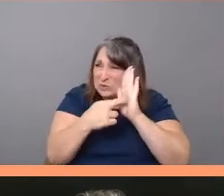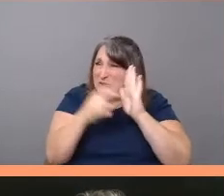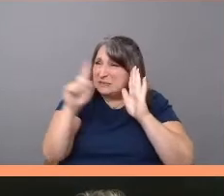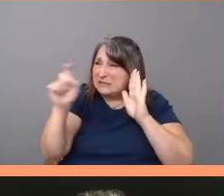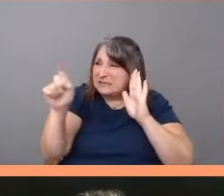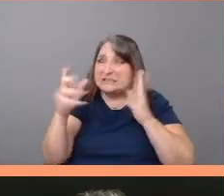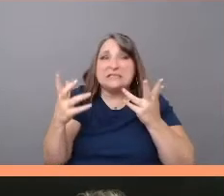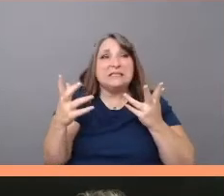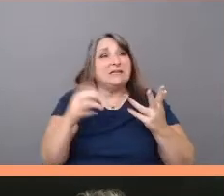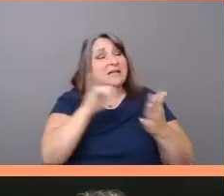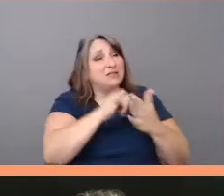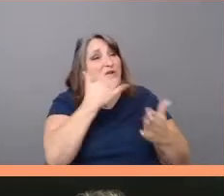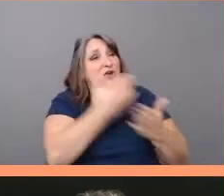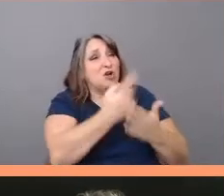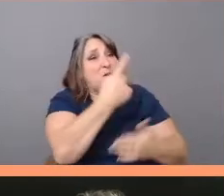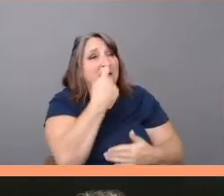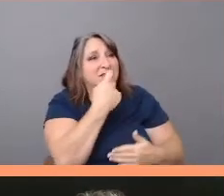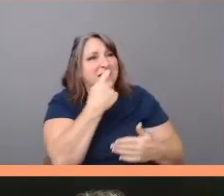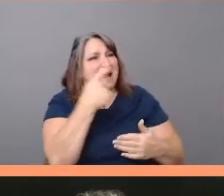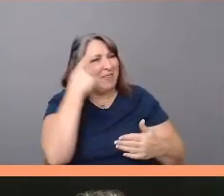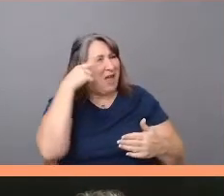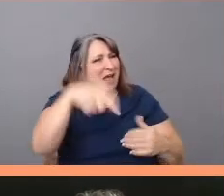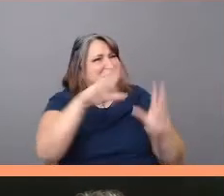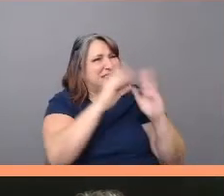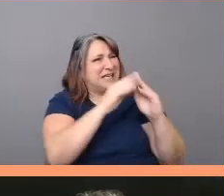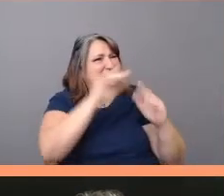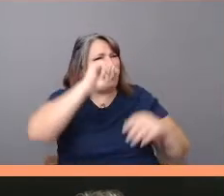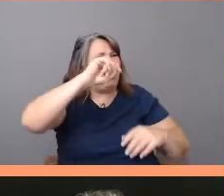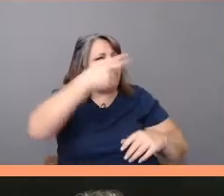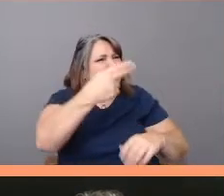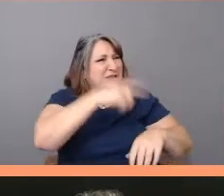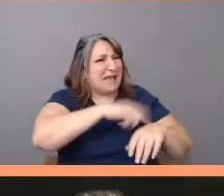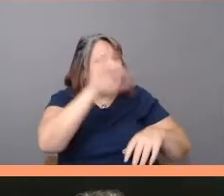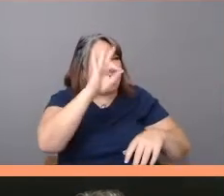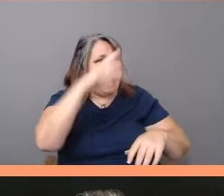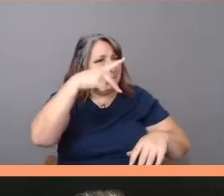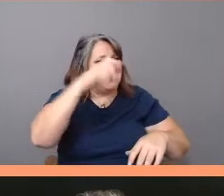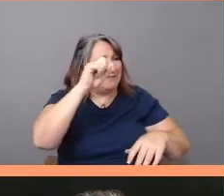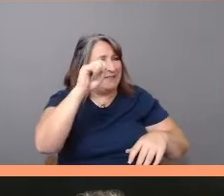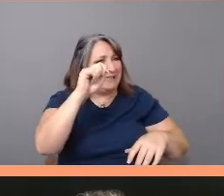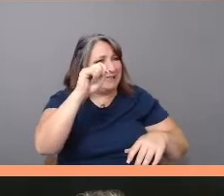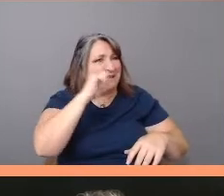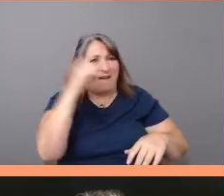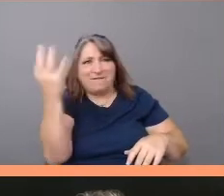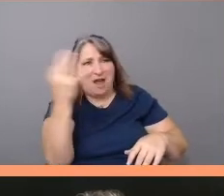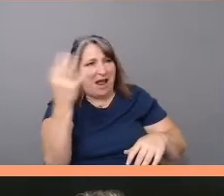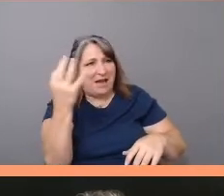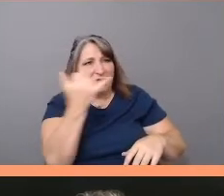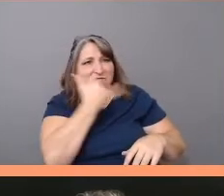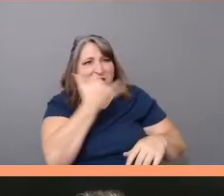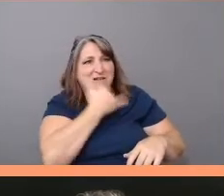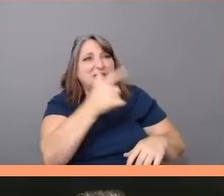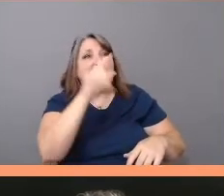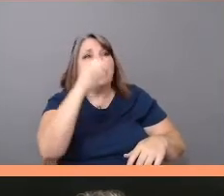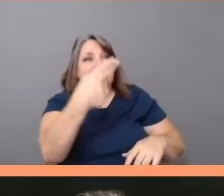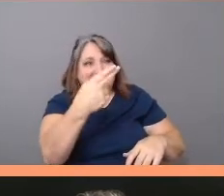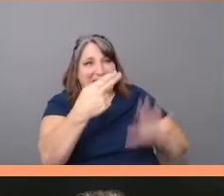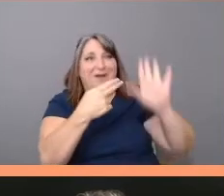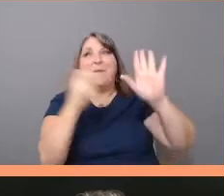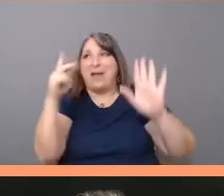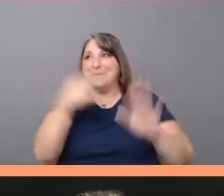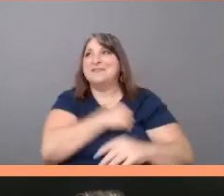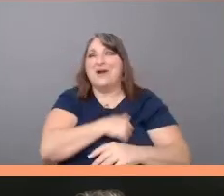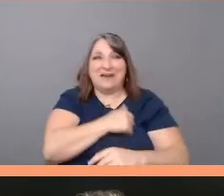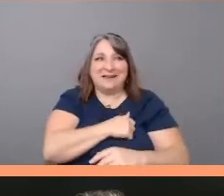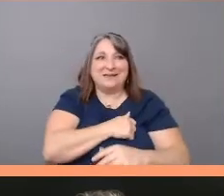Yeah, that's a good question. And isn't this session on Thursday at 9 a.m. Pacific? I'm sorry, it is. Okay.